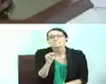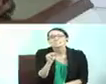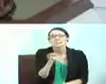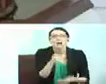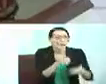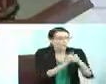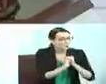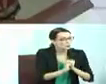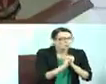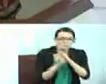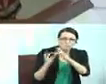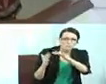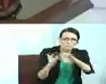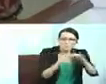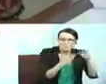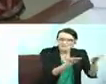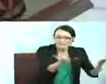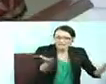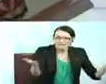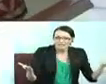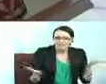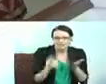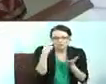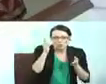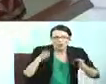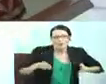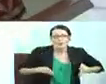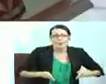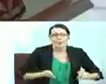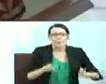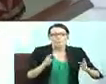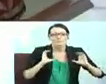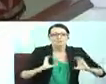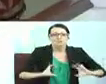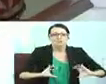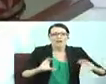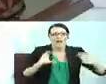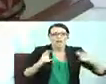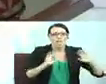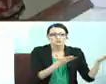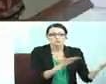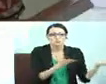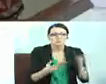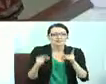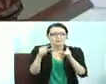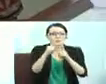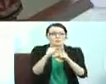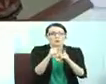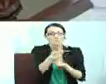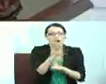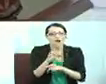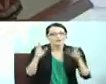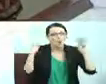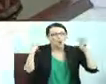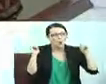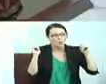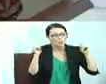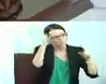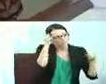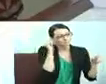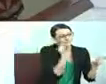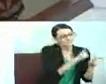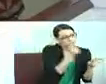Worship committee for allowing me another chance to bring some words of hope to our sisters and